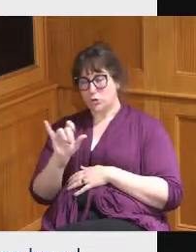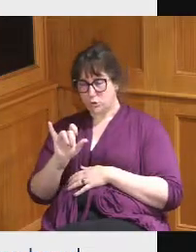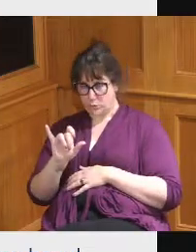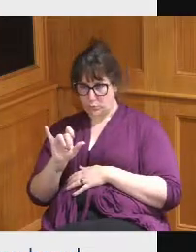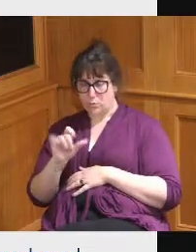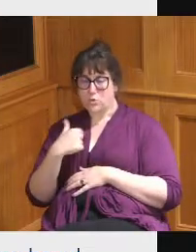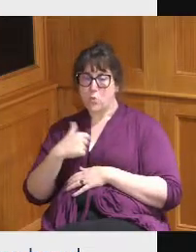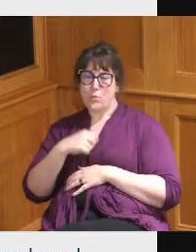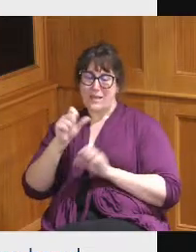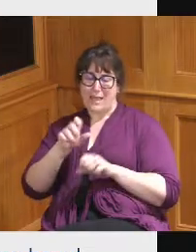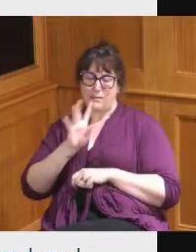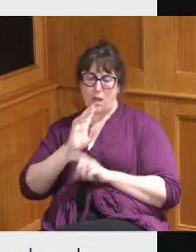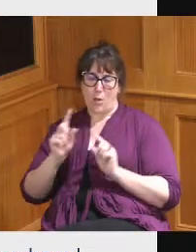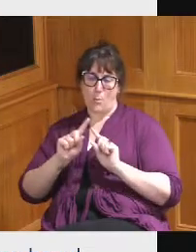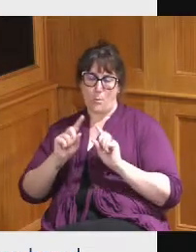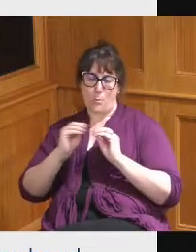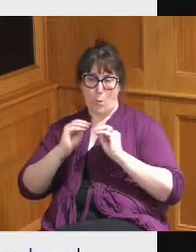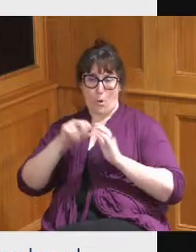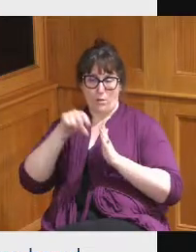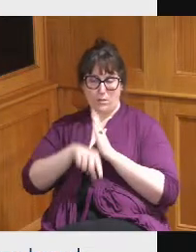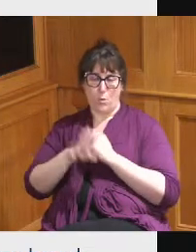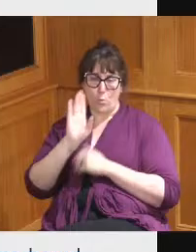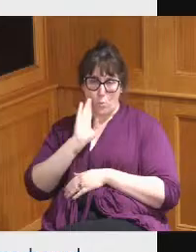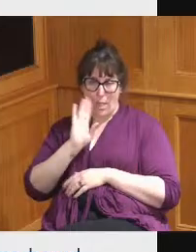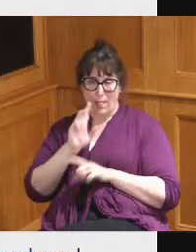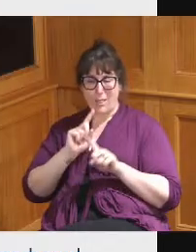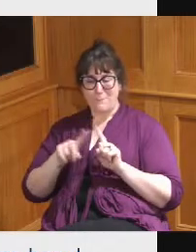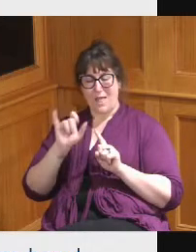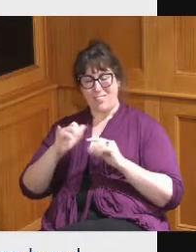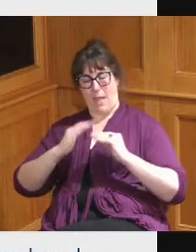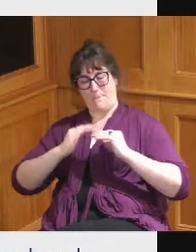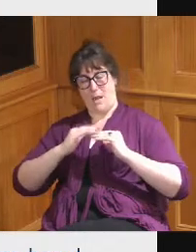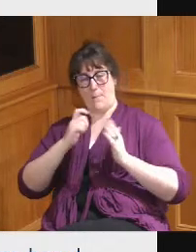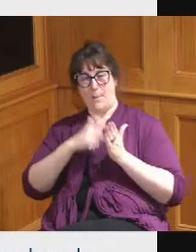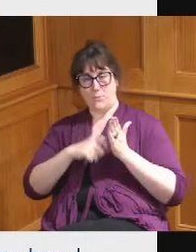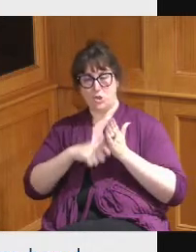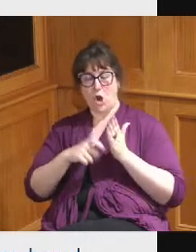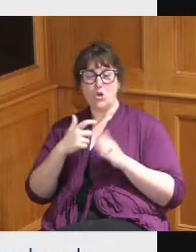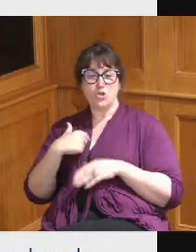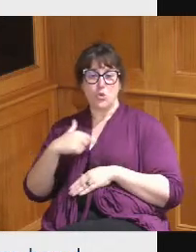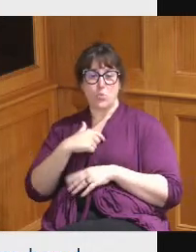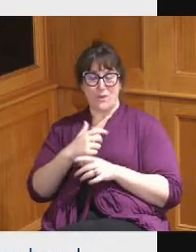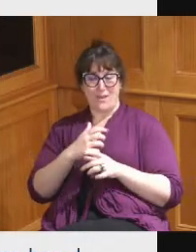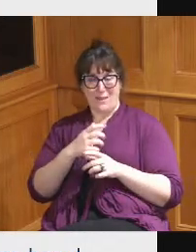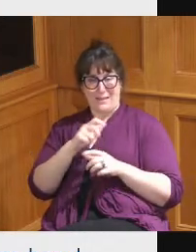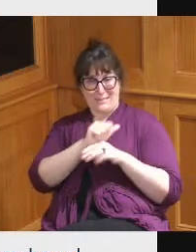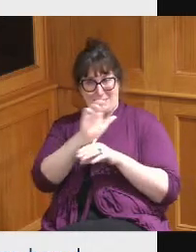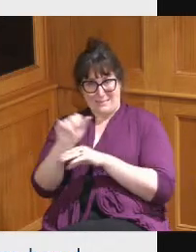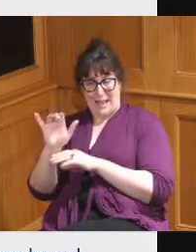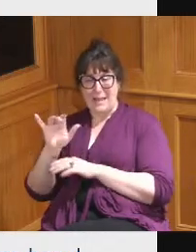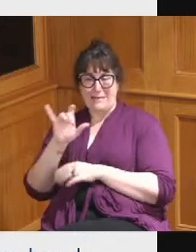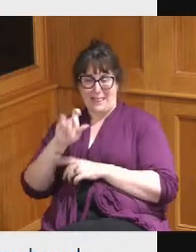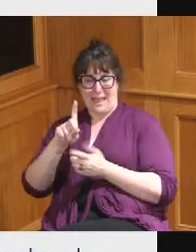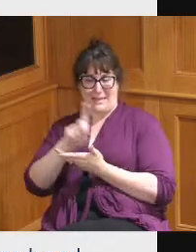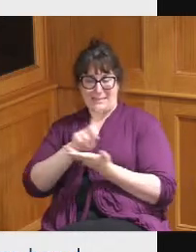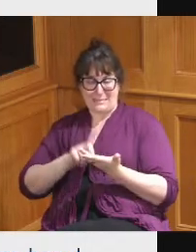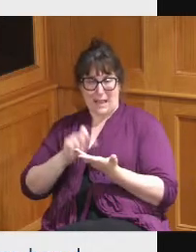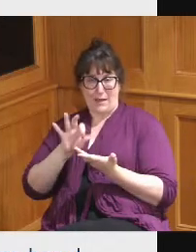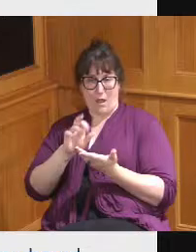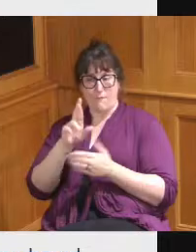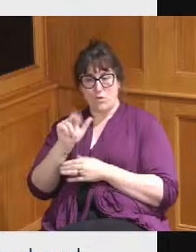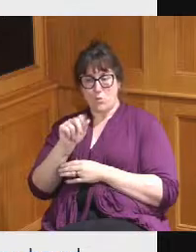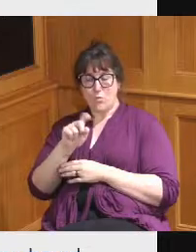So we're going to talk more about that. But in that minimum charge, and really the entire design of the rate is intended to